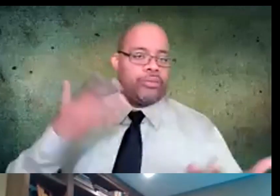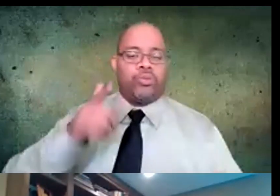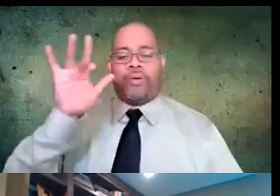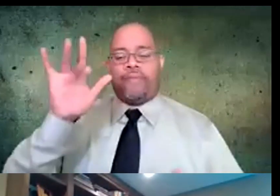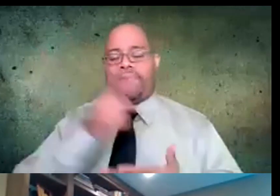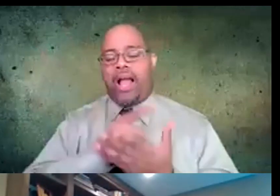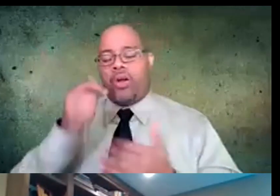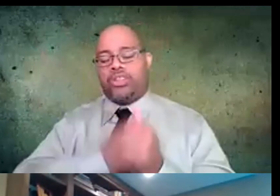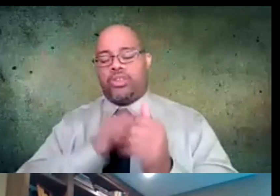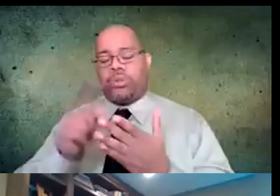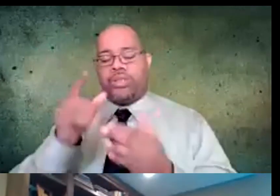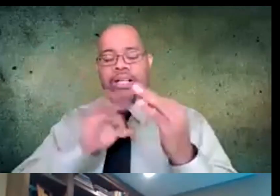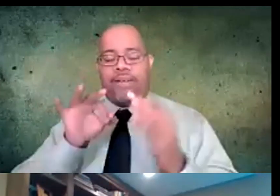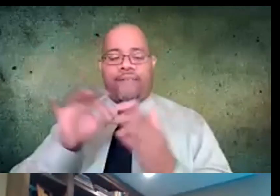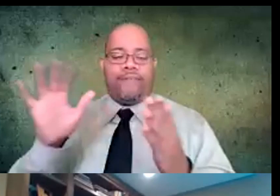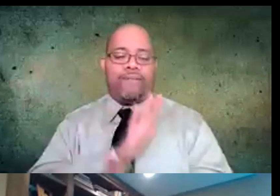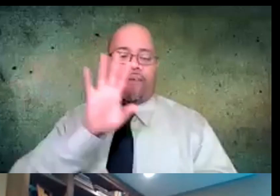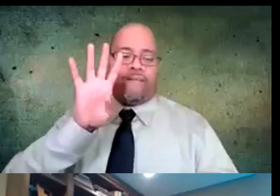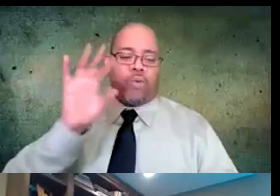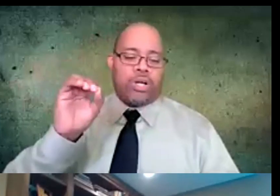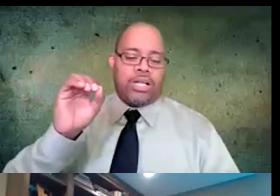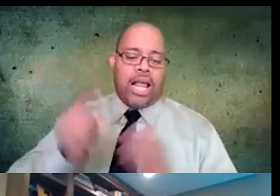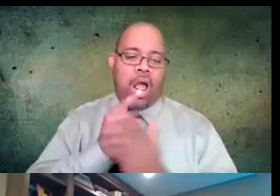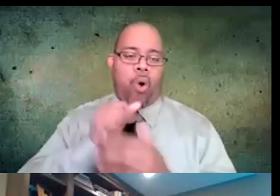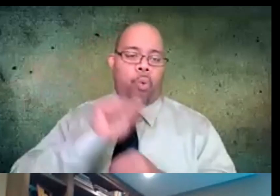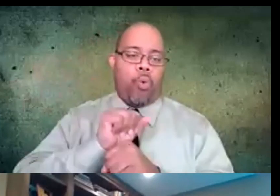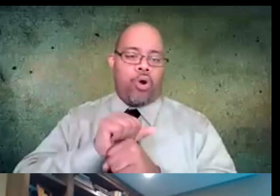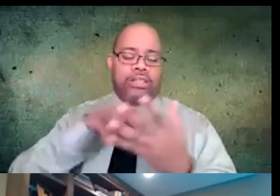per week instead of the 40 hours per week work schedule.